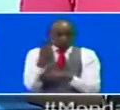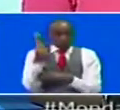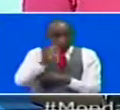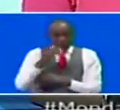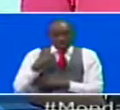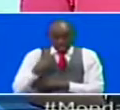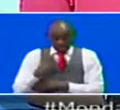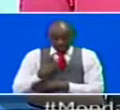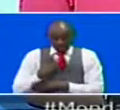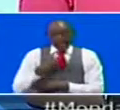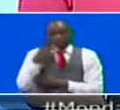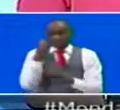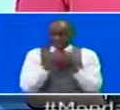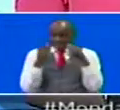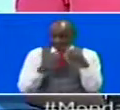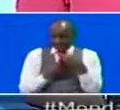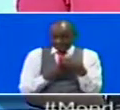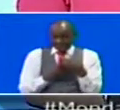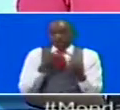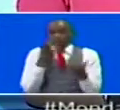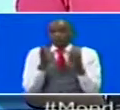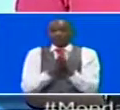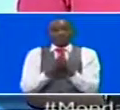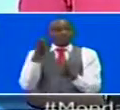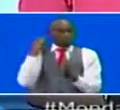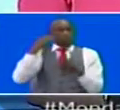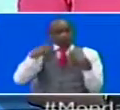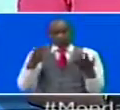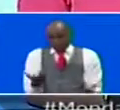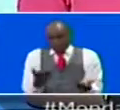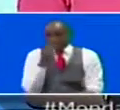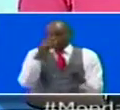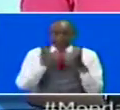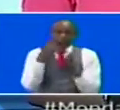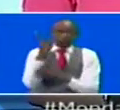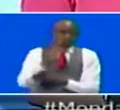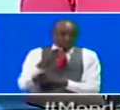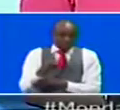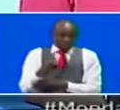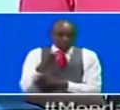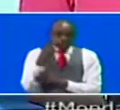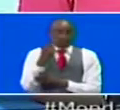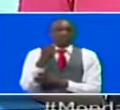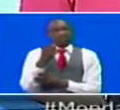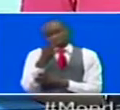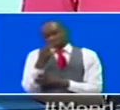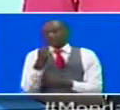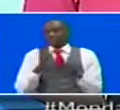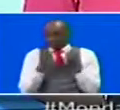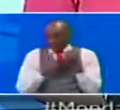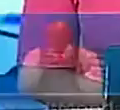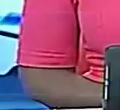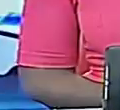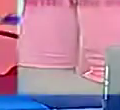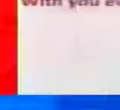billion shillings in 2016, compared to a loss before tax of 1.2 billion the previous year. During the year, the